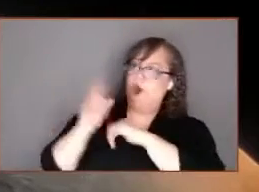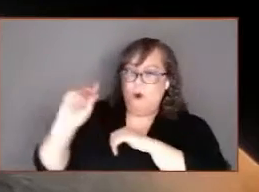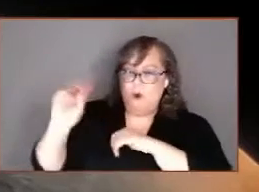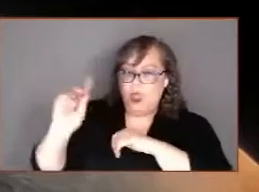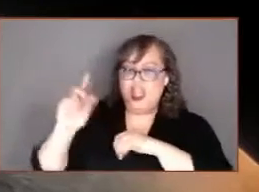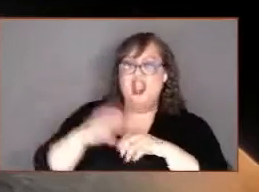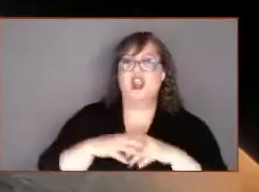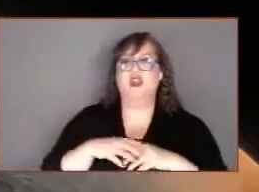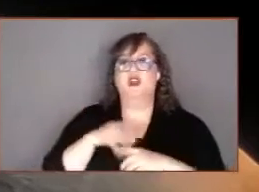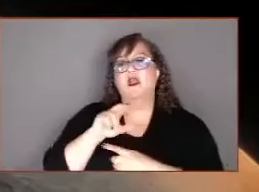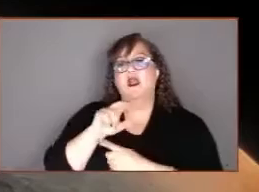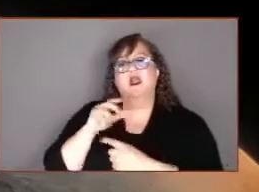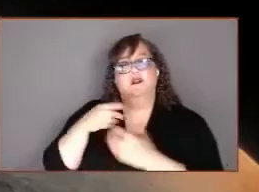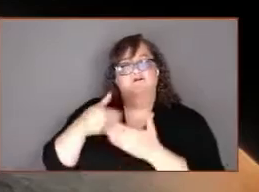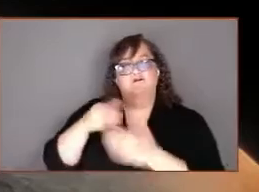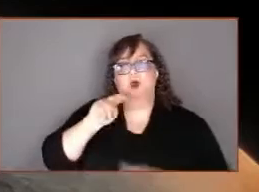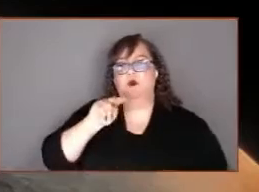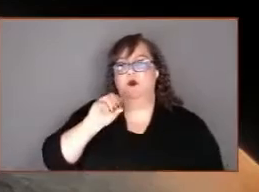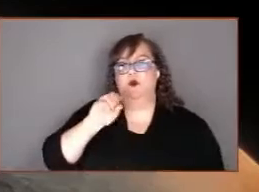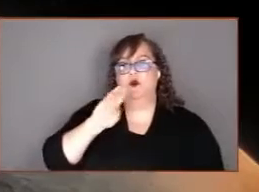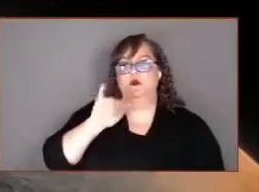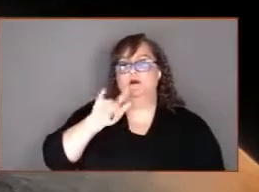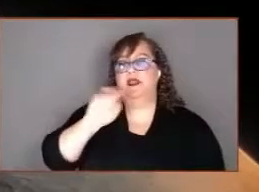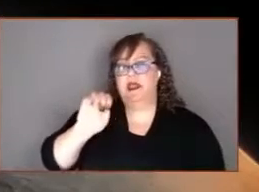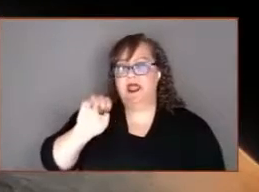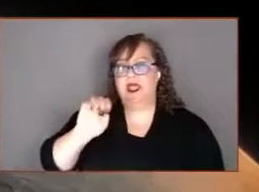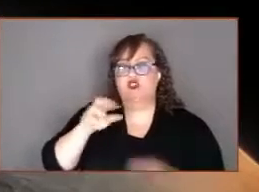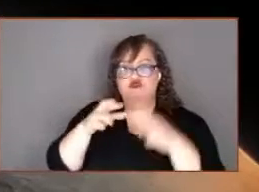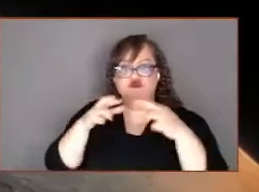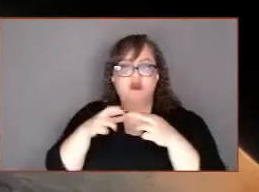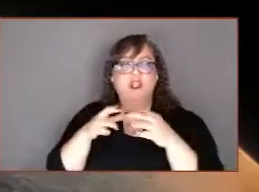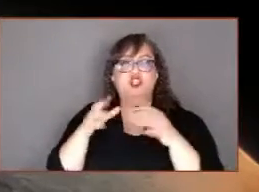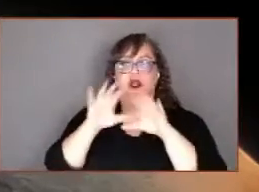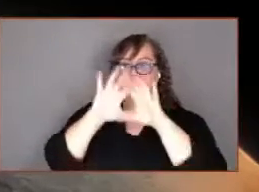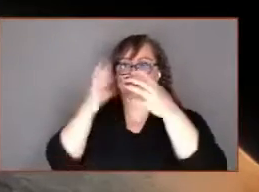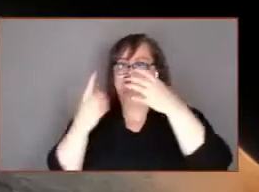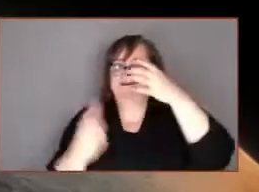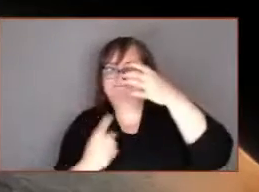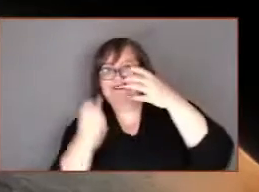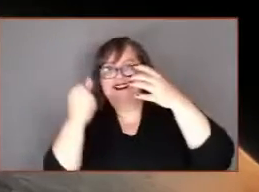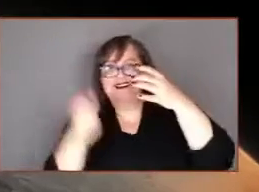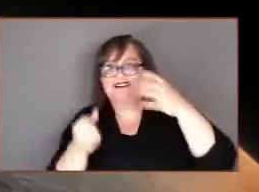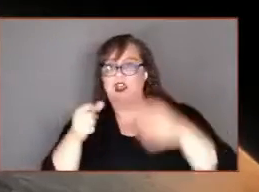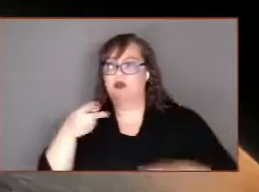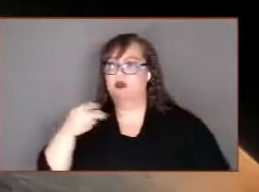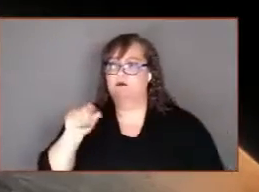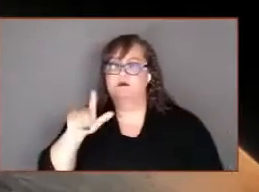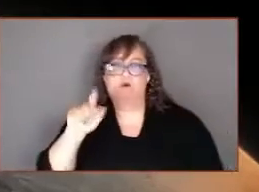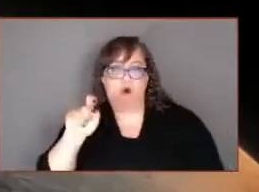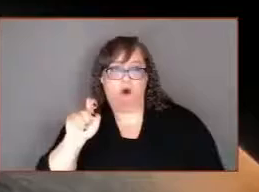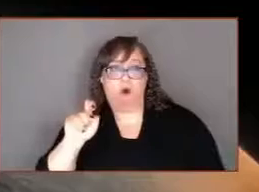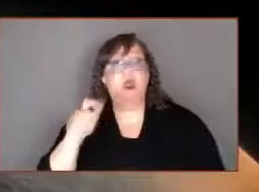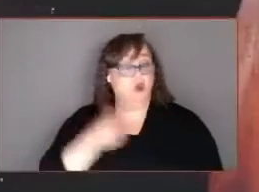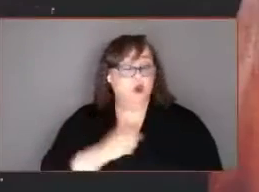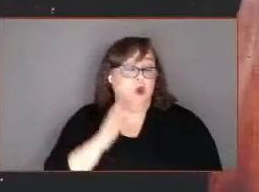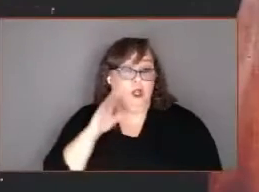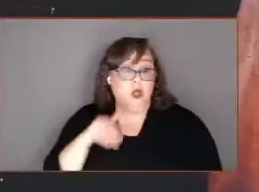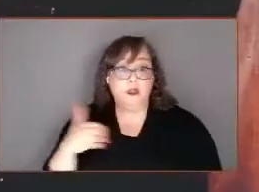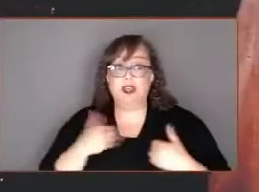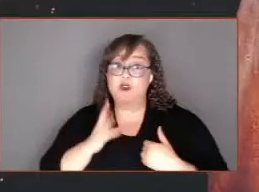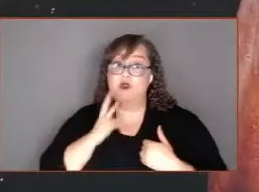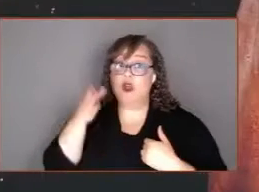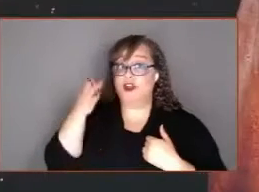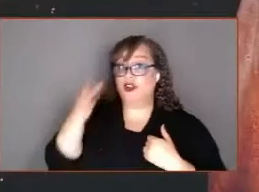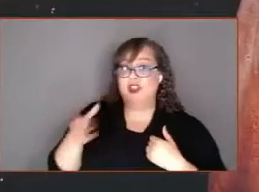Nobile region near the South Pole. So one of the challenges is we know there is water there, but we don't know exactly in what concentration